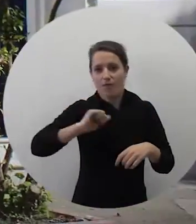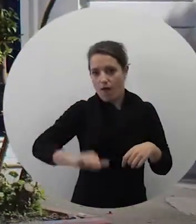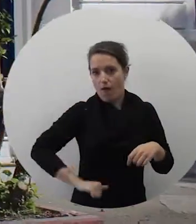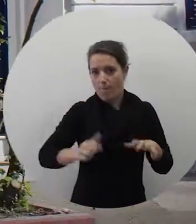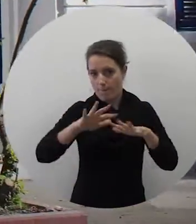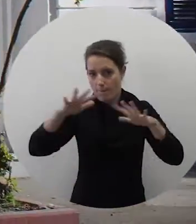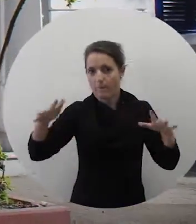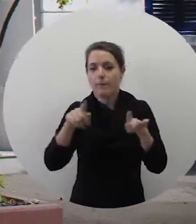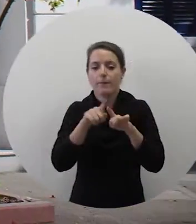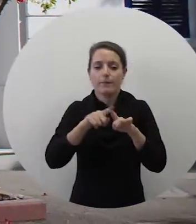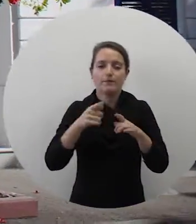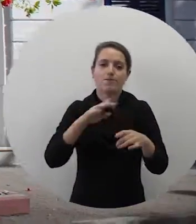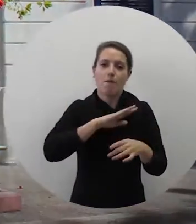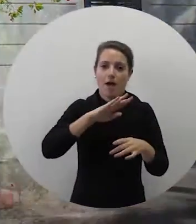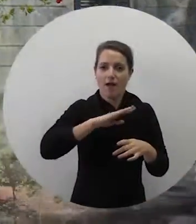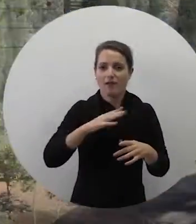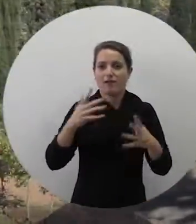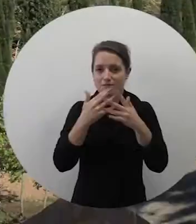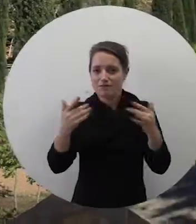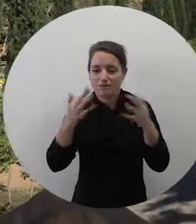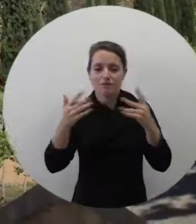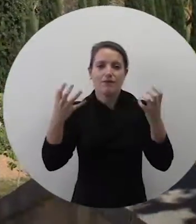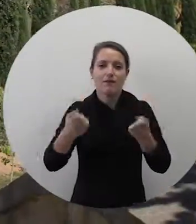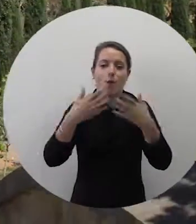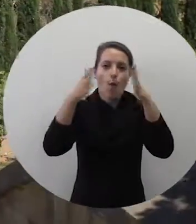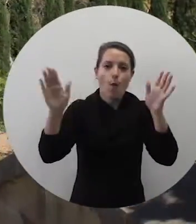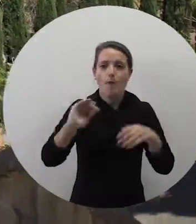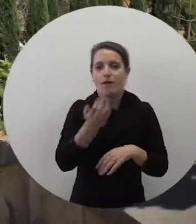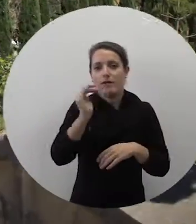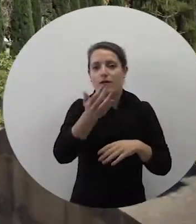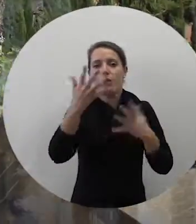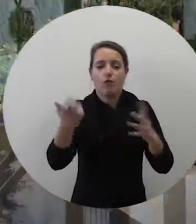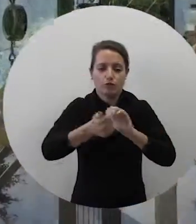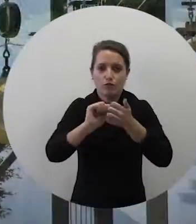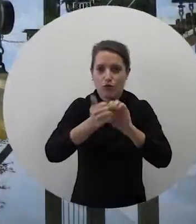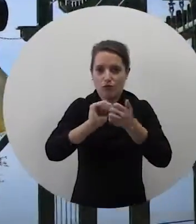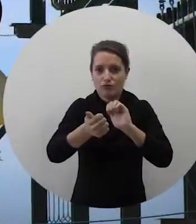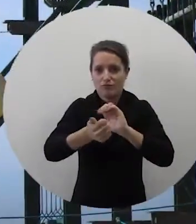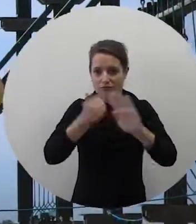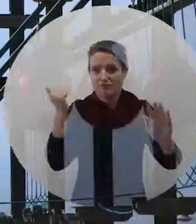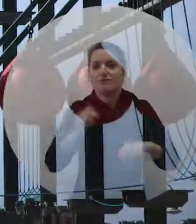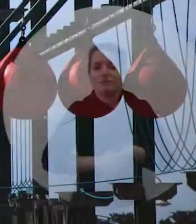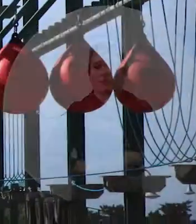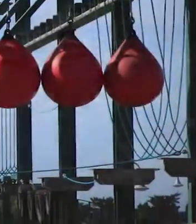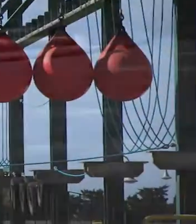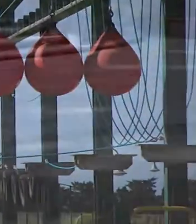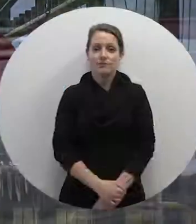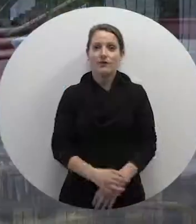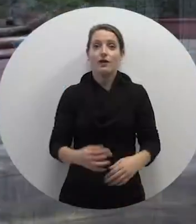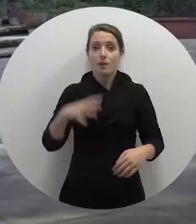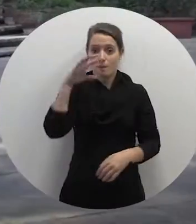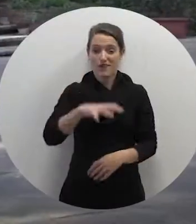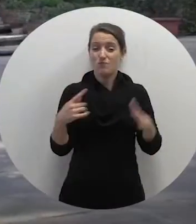rural, whilst another part is recreational parkland with open gardens and national sport facilities. One of the